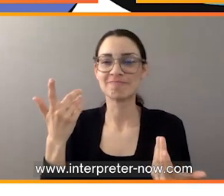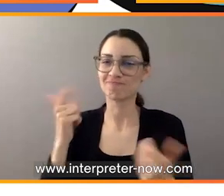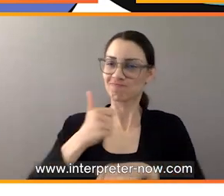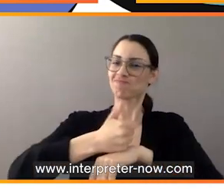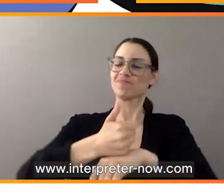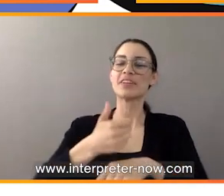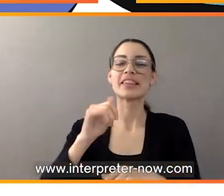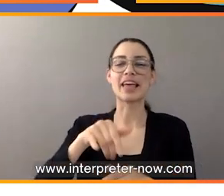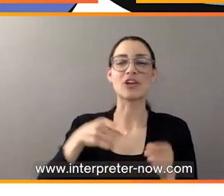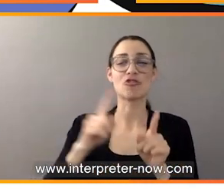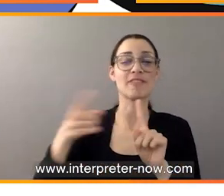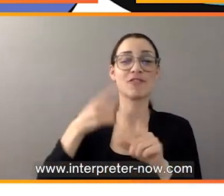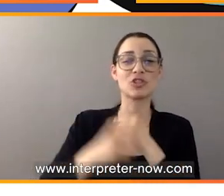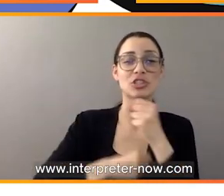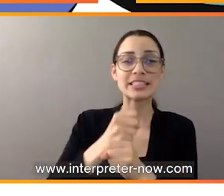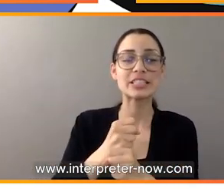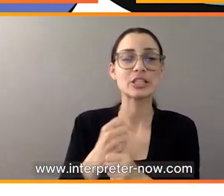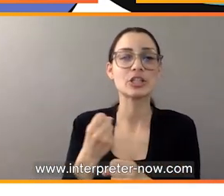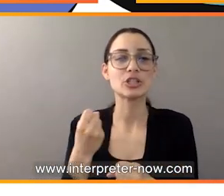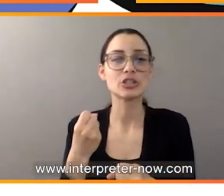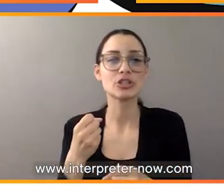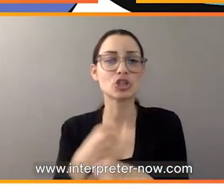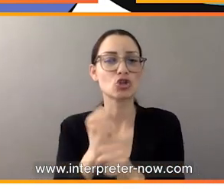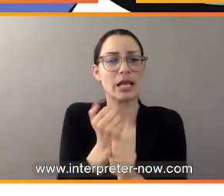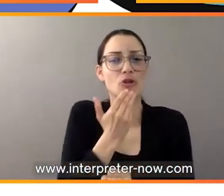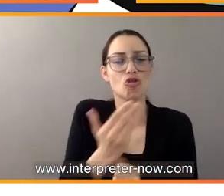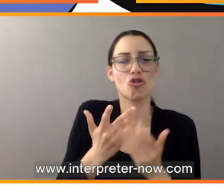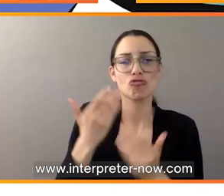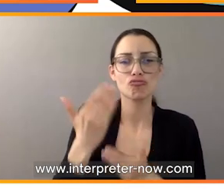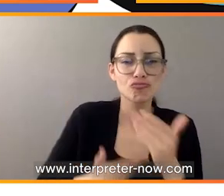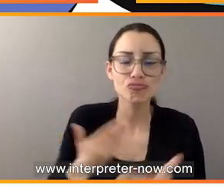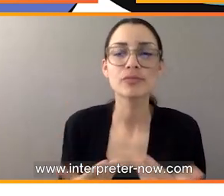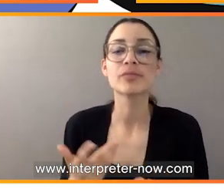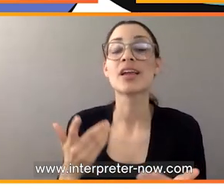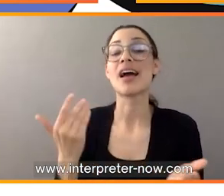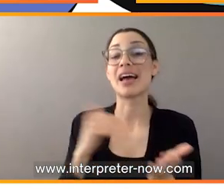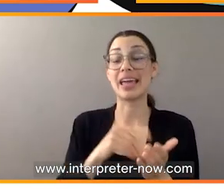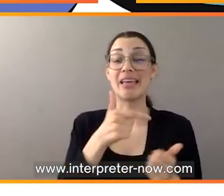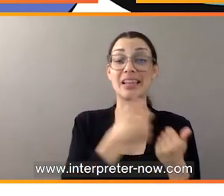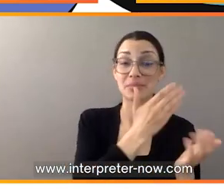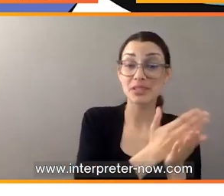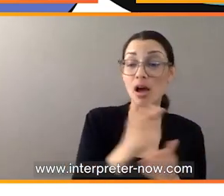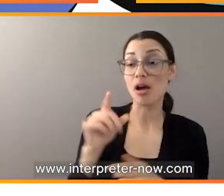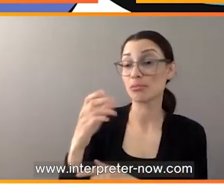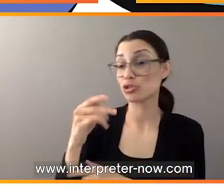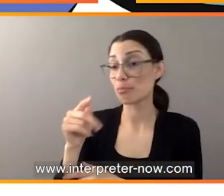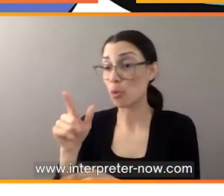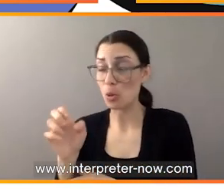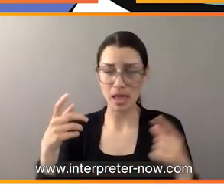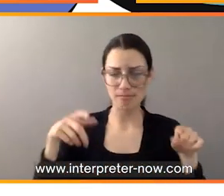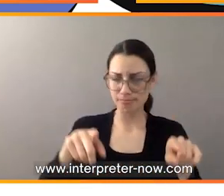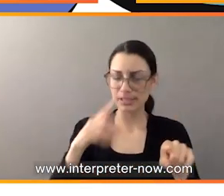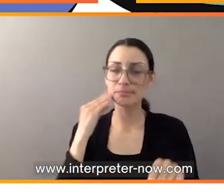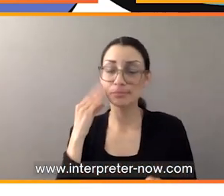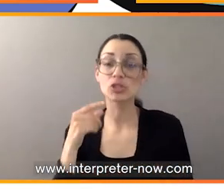and this is how we are. And I think doing that in the first year really created amazing traction. You know, I'll use